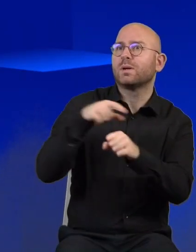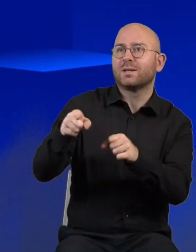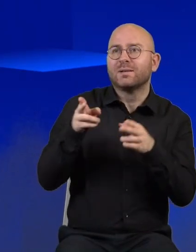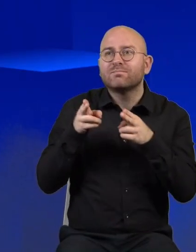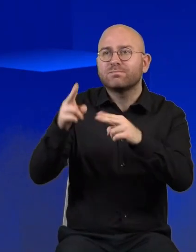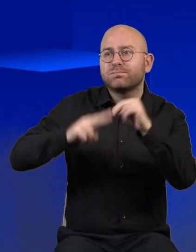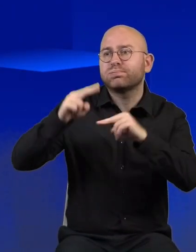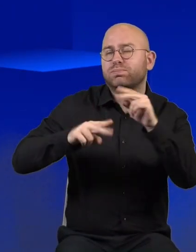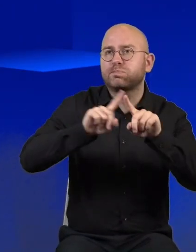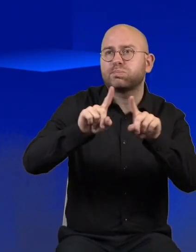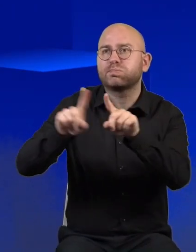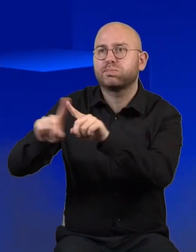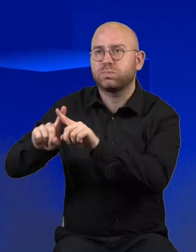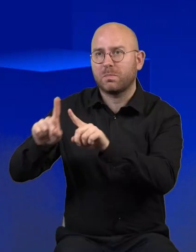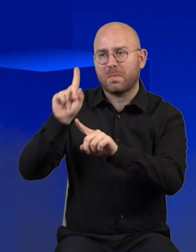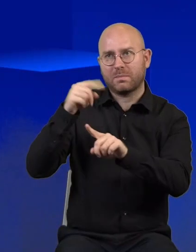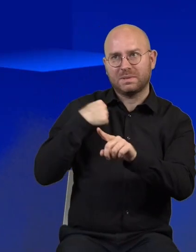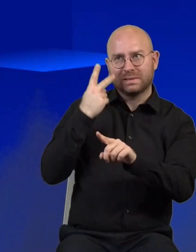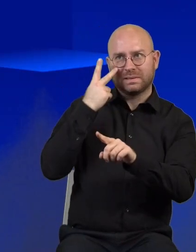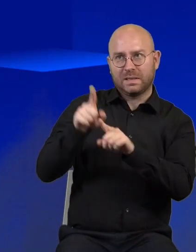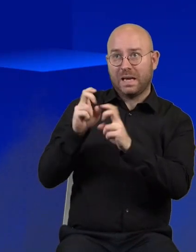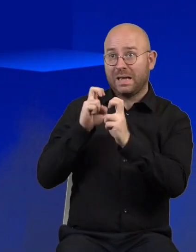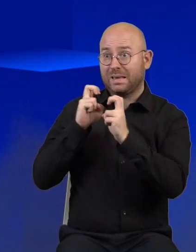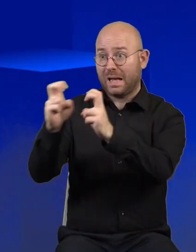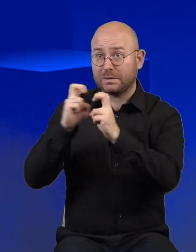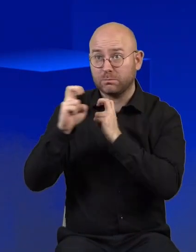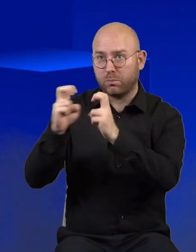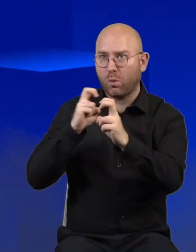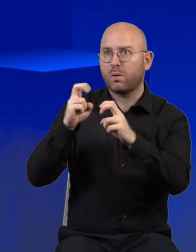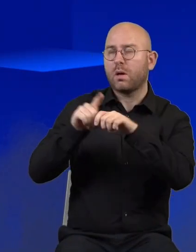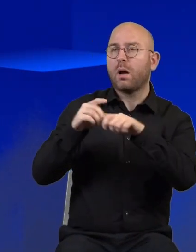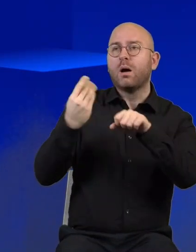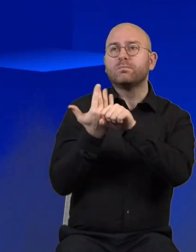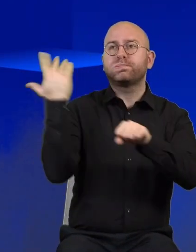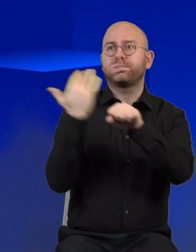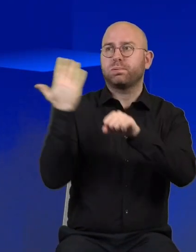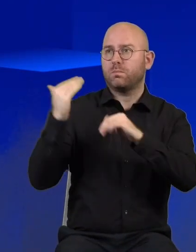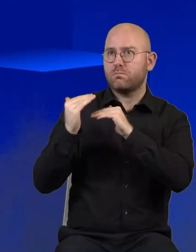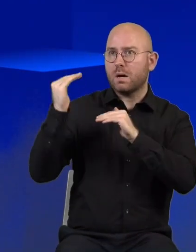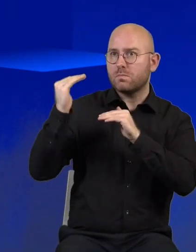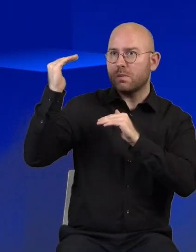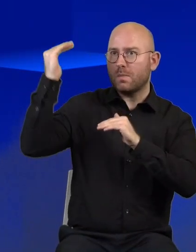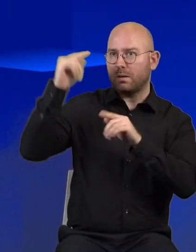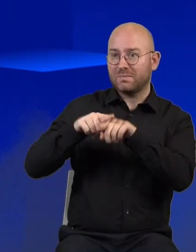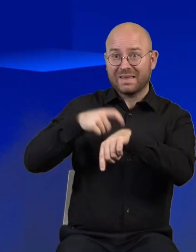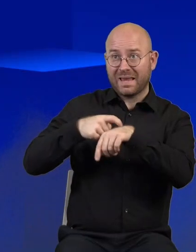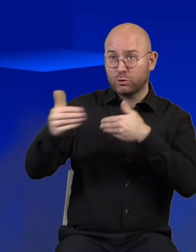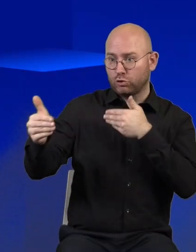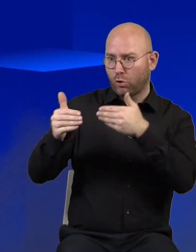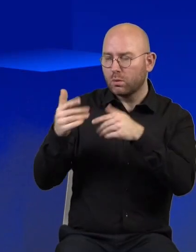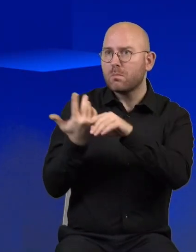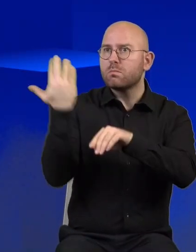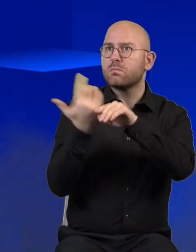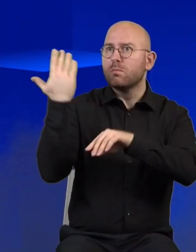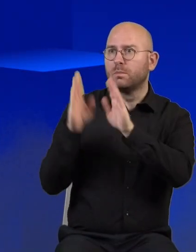has increased over this certain period of time, like almost 20 years.